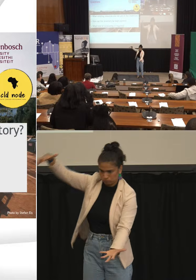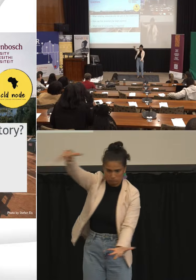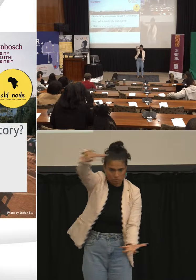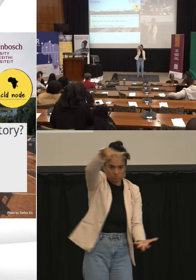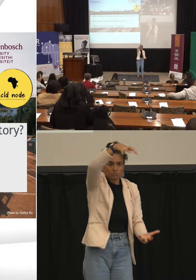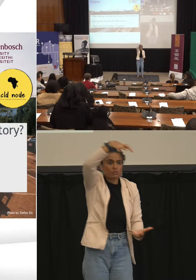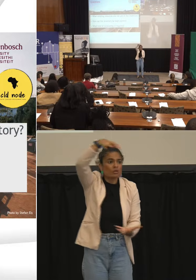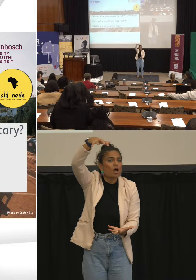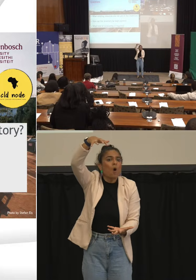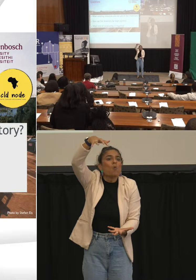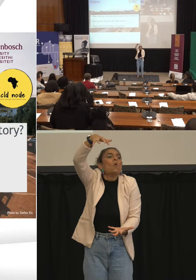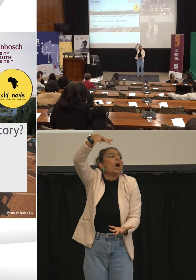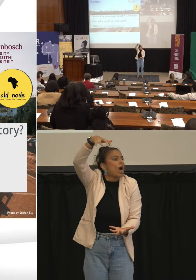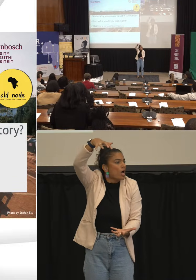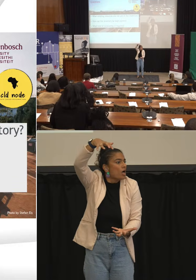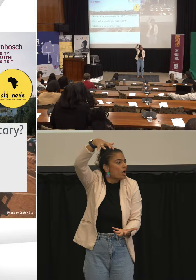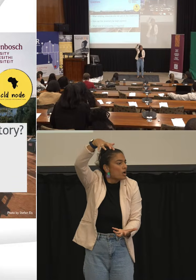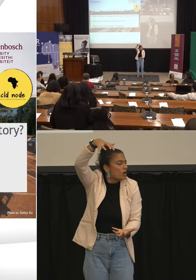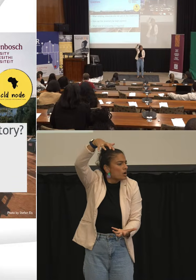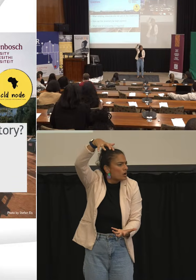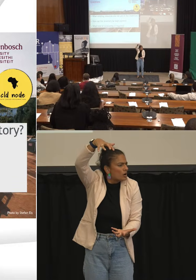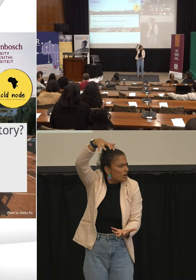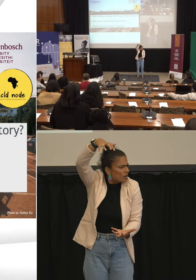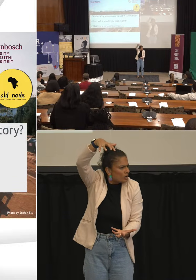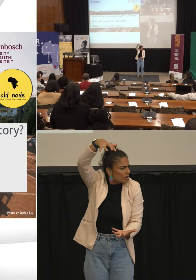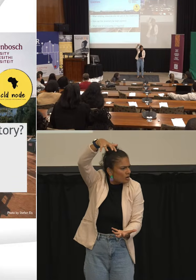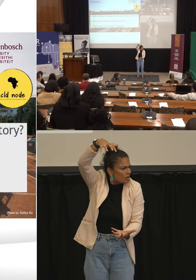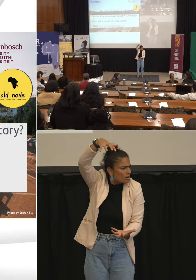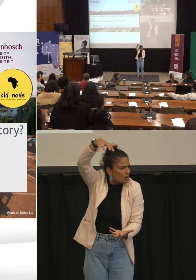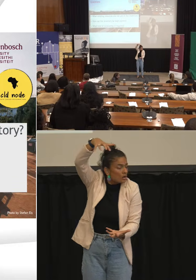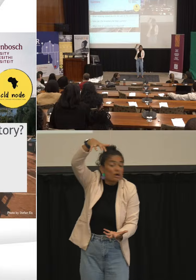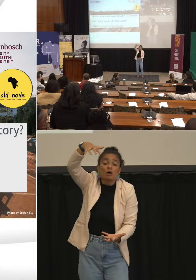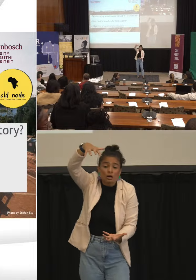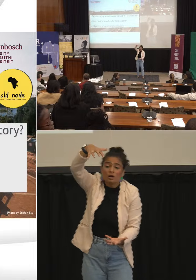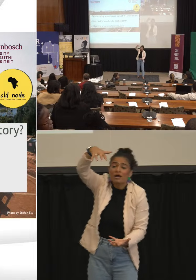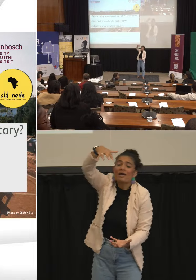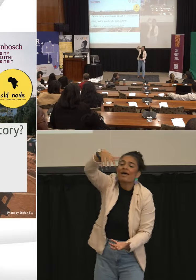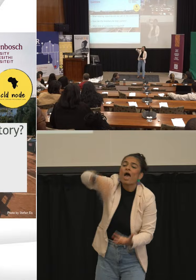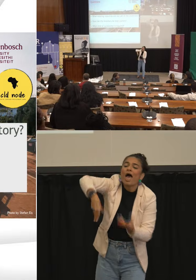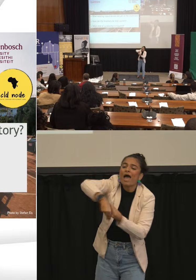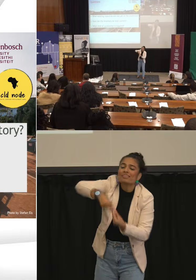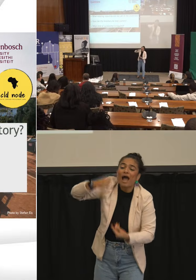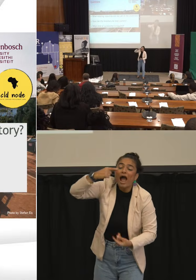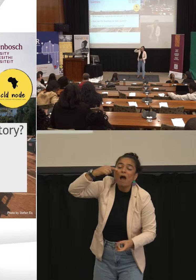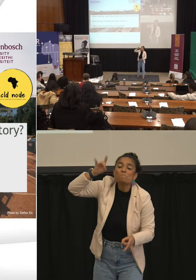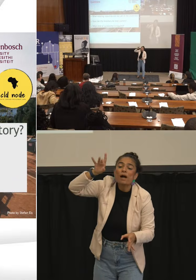education sector. There's quite a lot that can happen there.